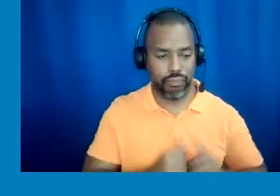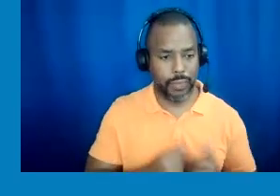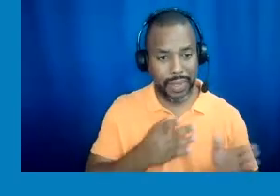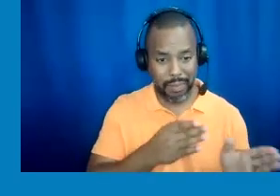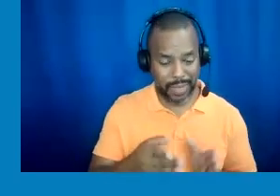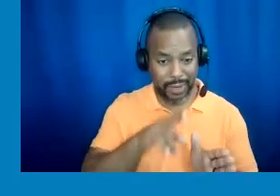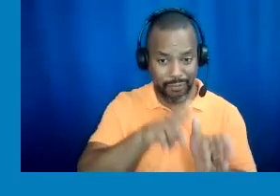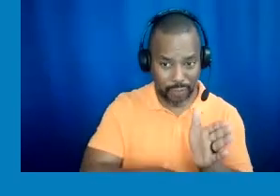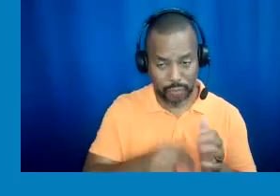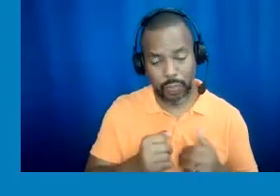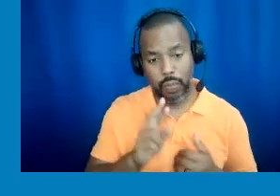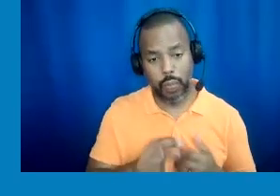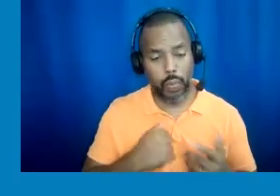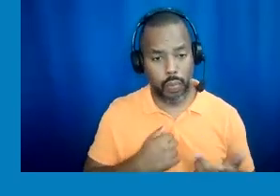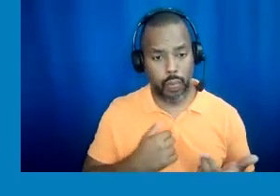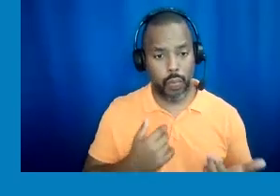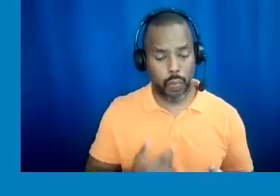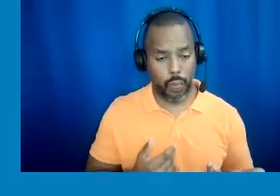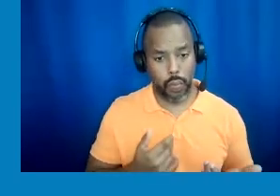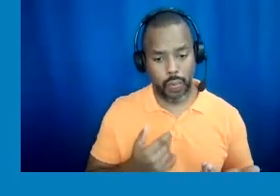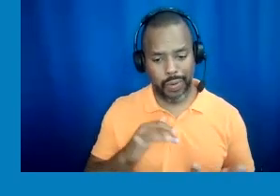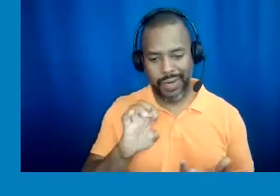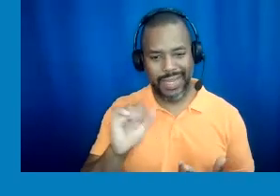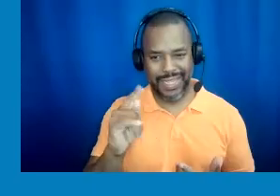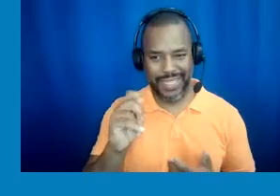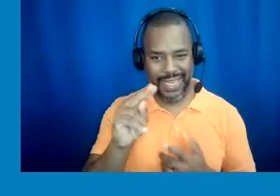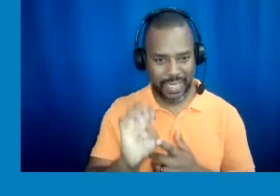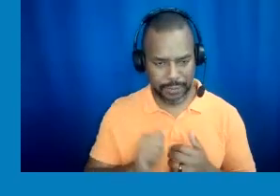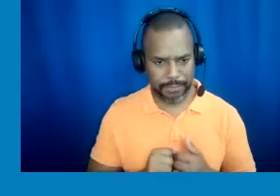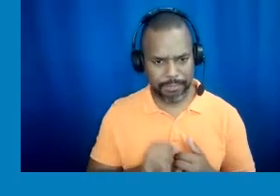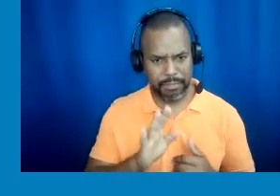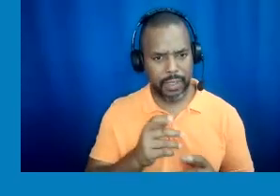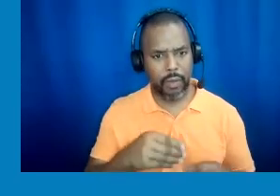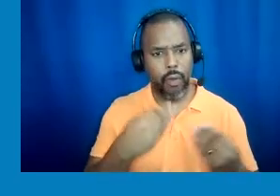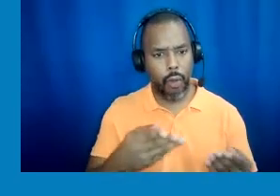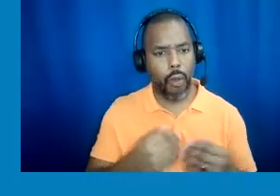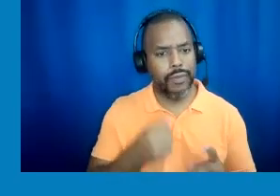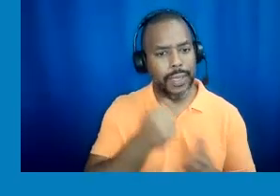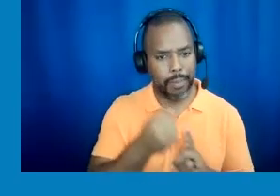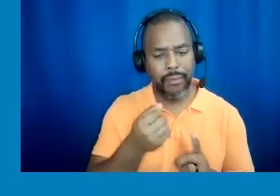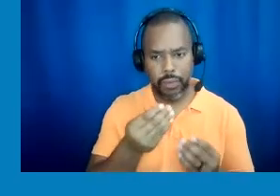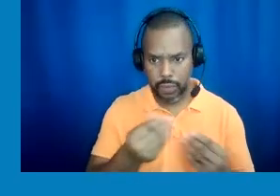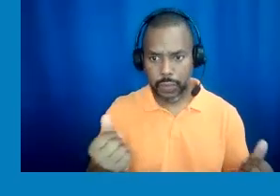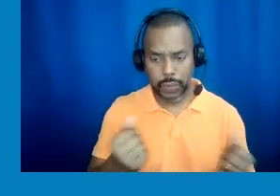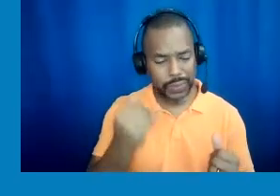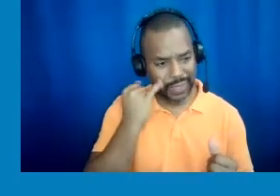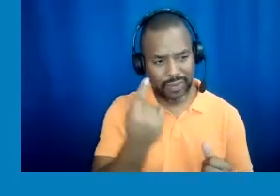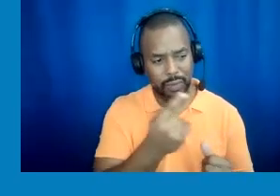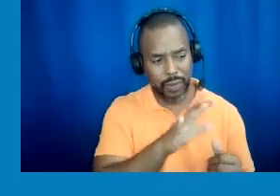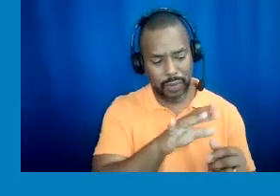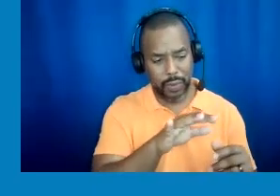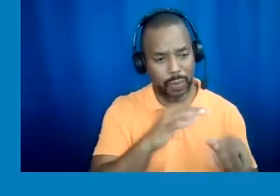funeral down to the logistics of winding down an estate. Empathy offers an impactful solution to you and your family after the loss of a loved